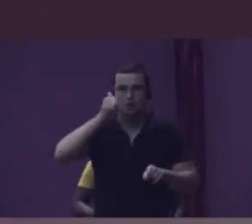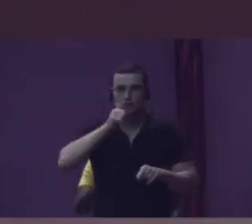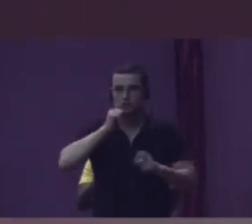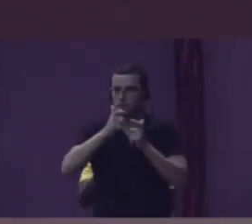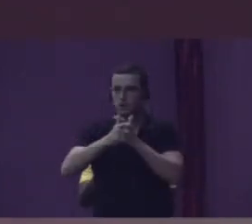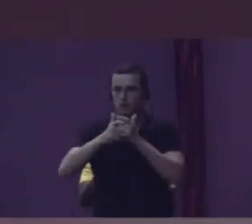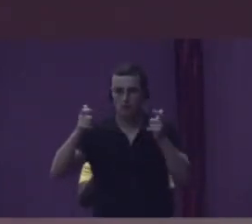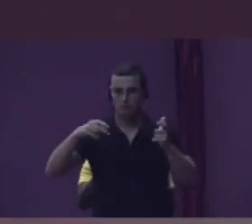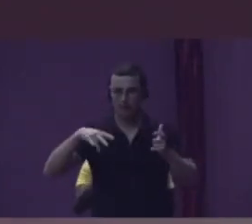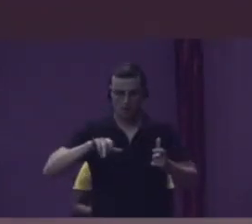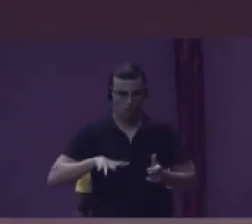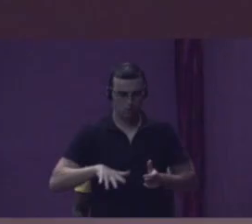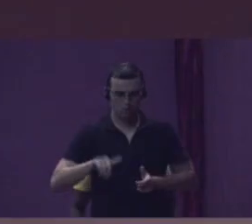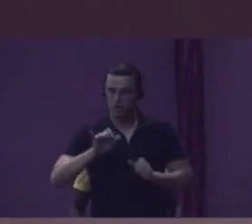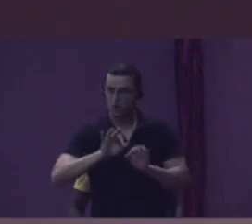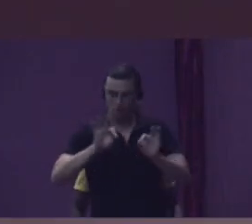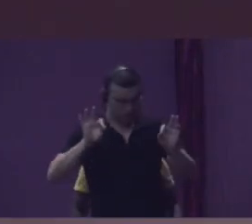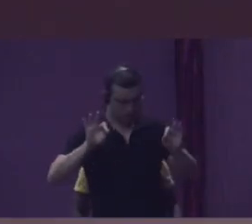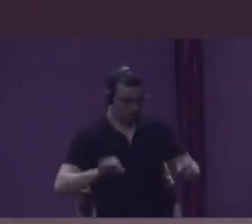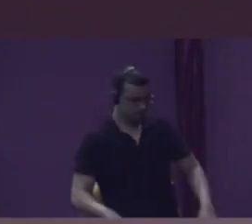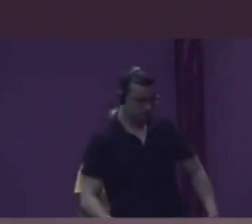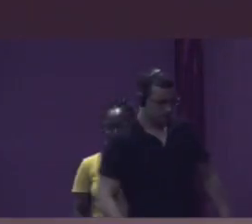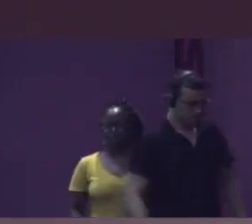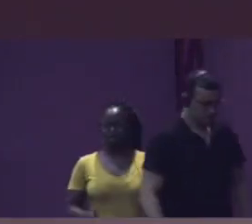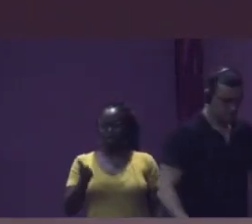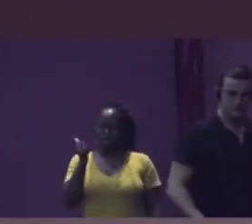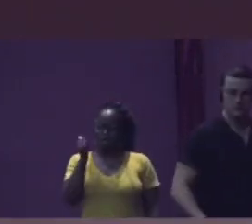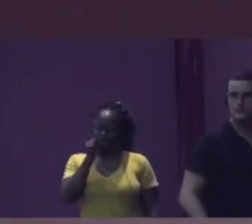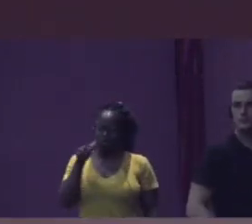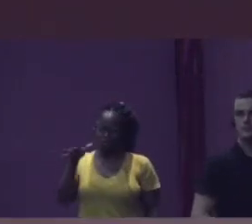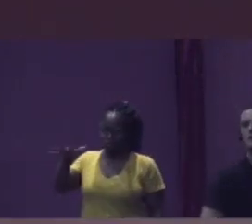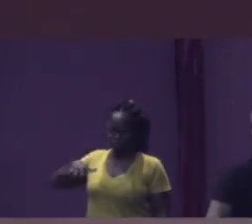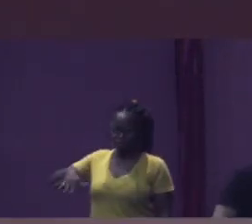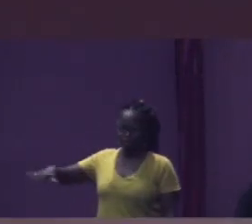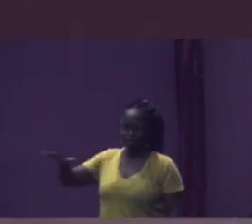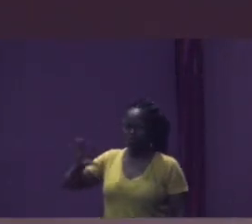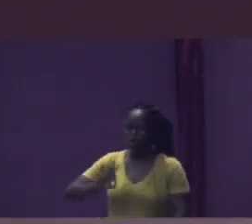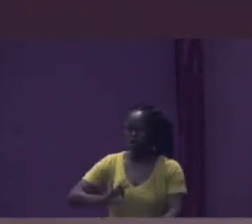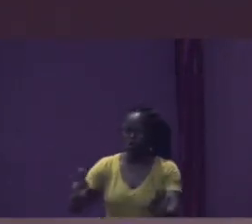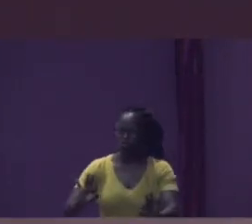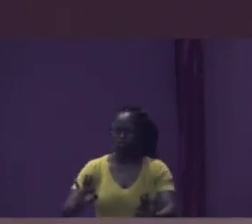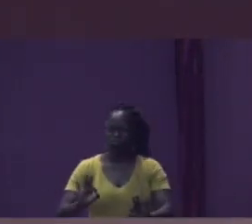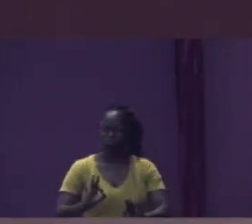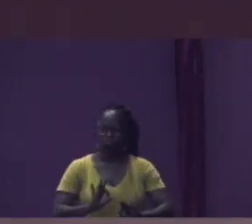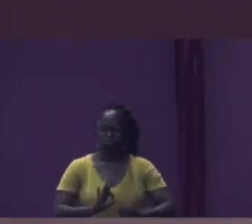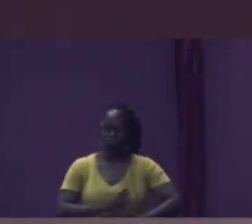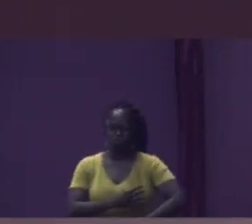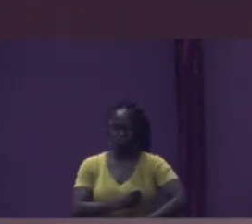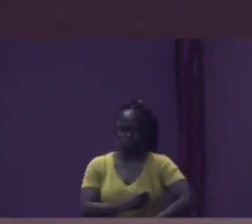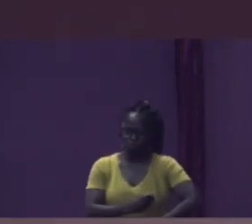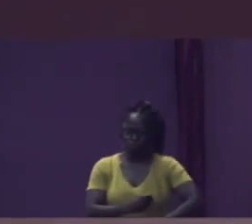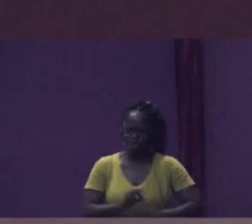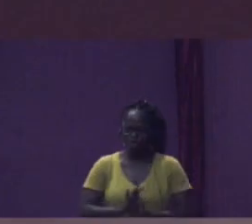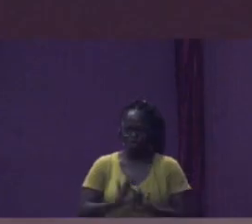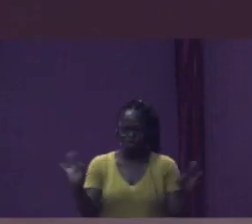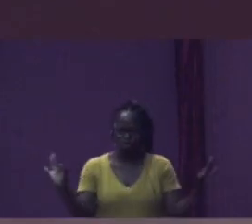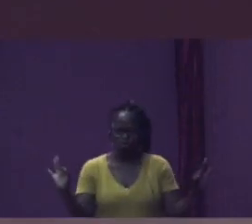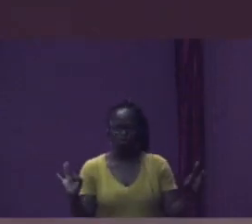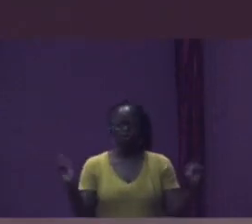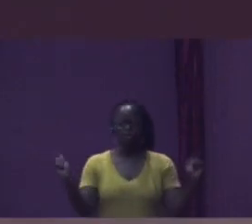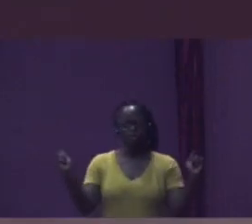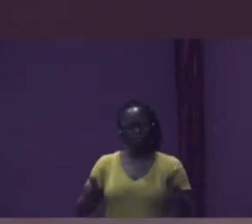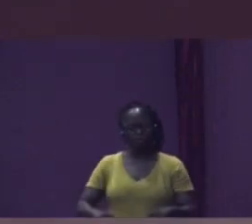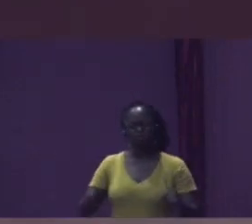they have difficulty, happily, unlike where I'm from, where it's much more challenging. So she was able to breastfeed the